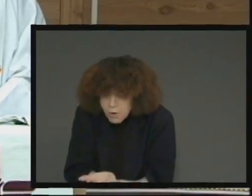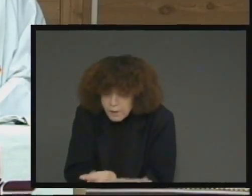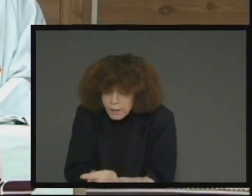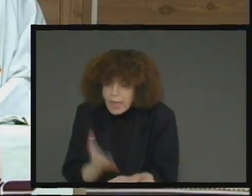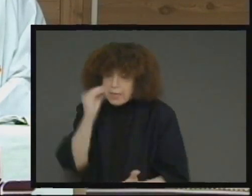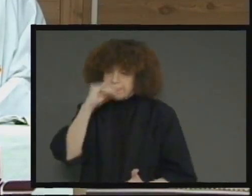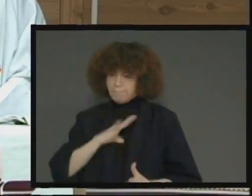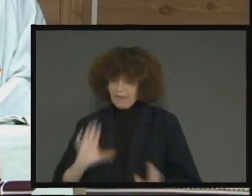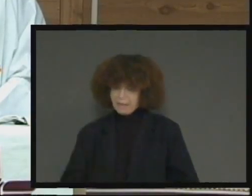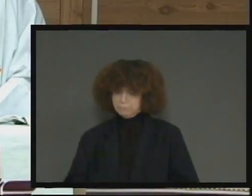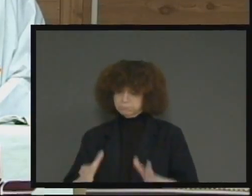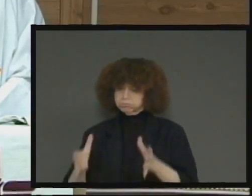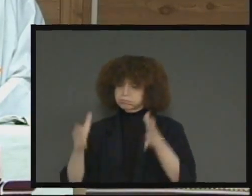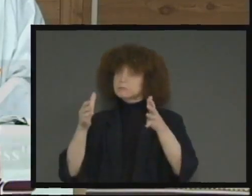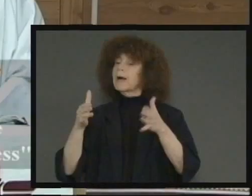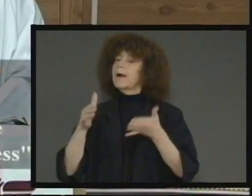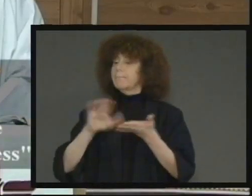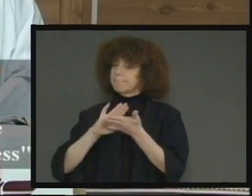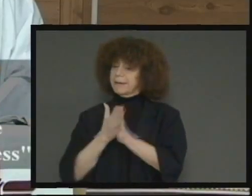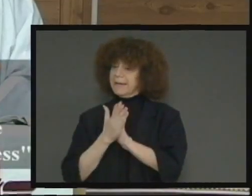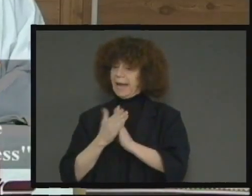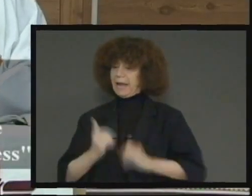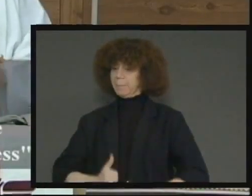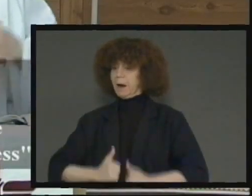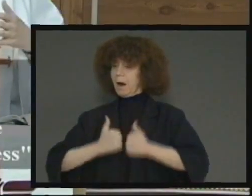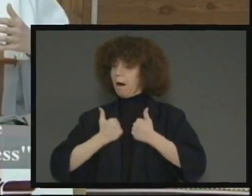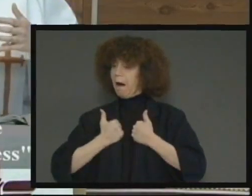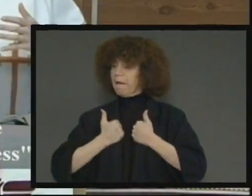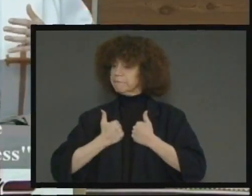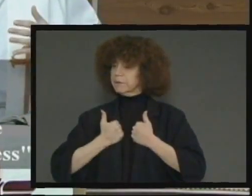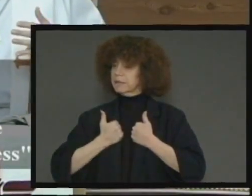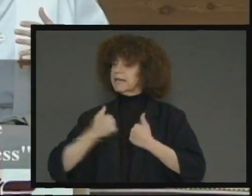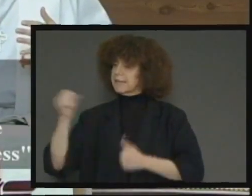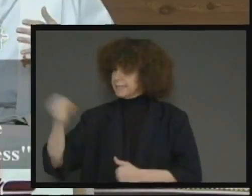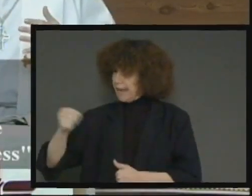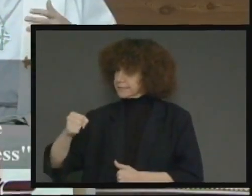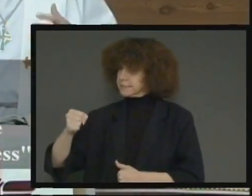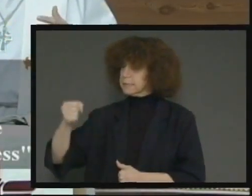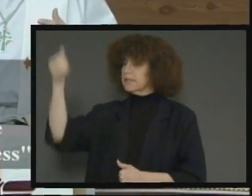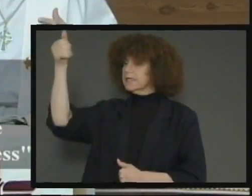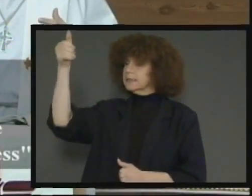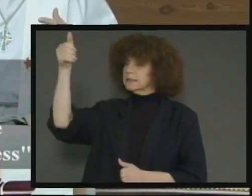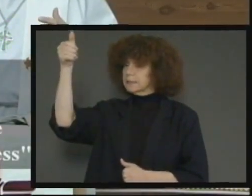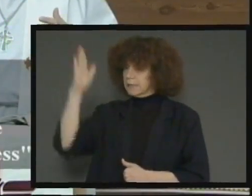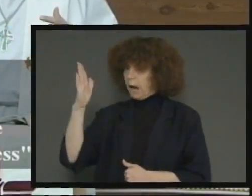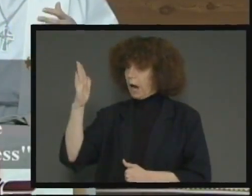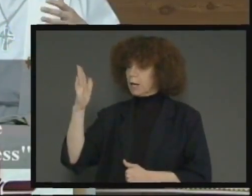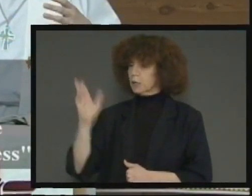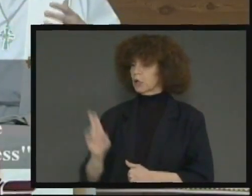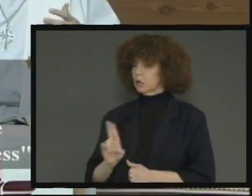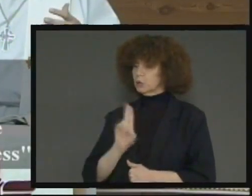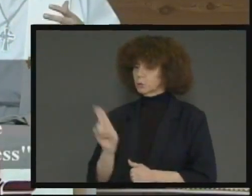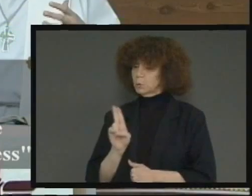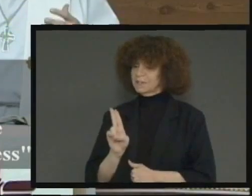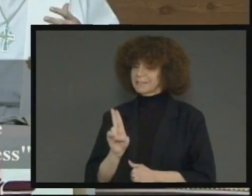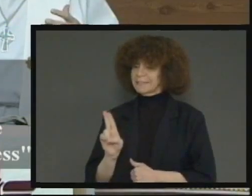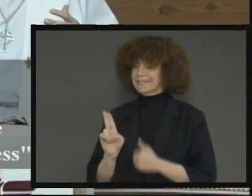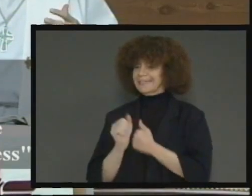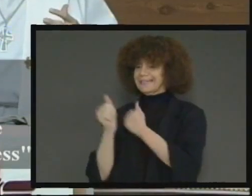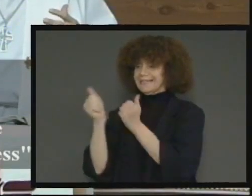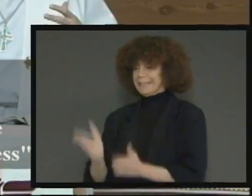will come to judge the living and the dead. I believe in the Holy Spirit, the Holy Christian Church, the communion of saints,